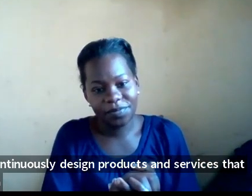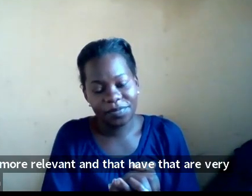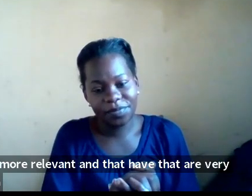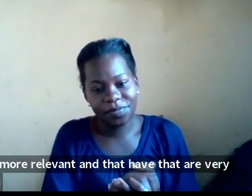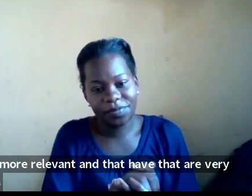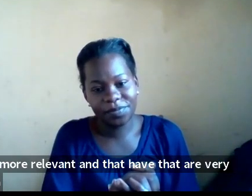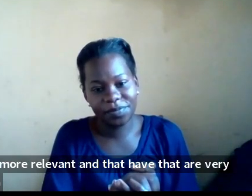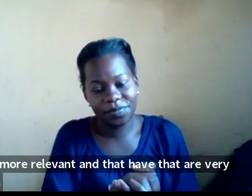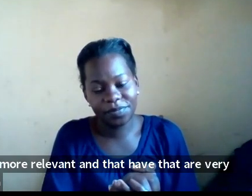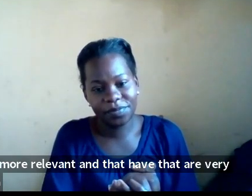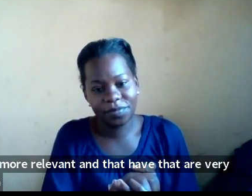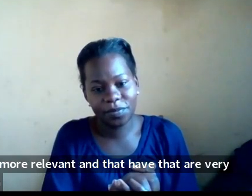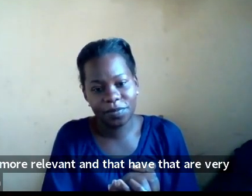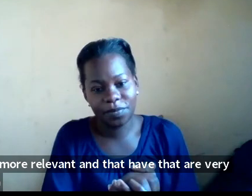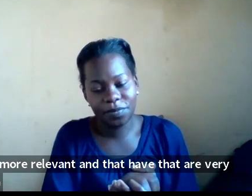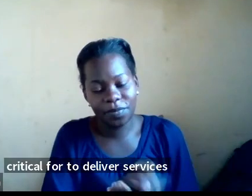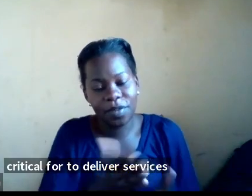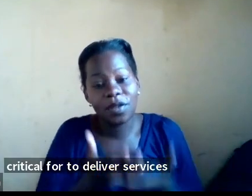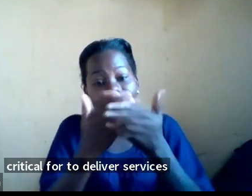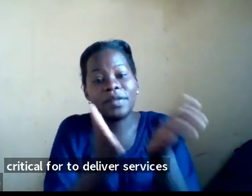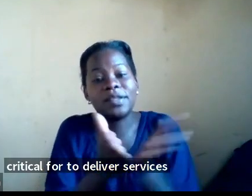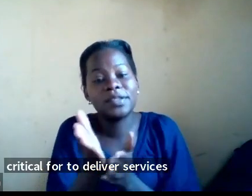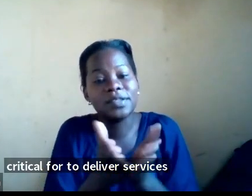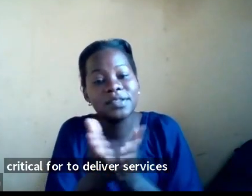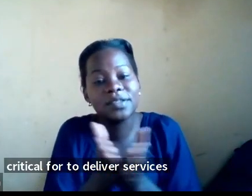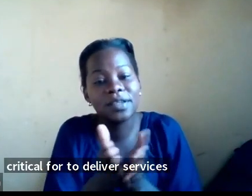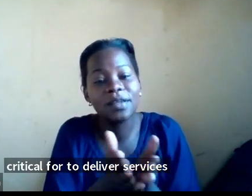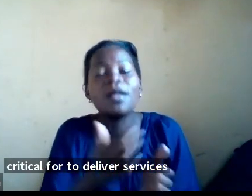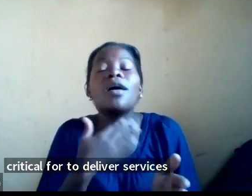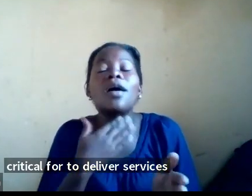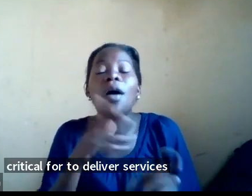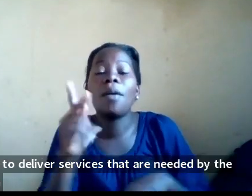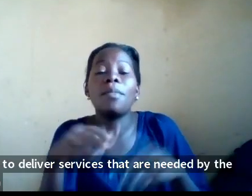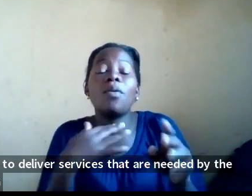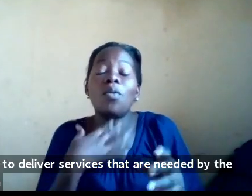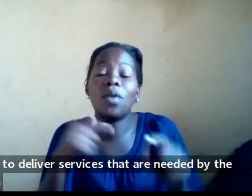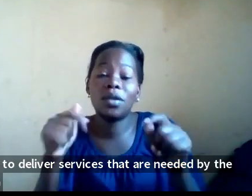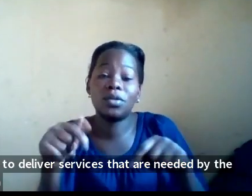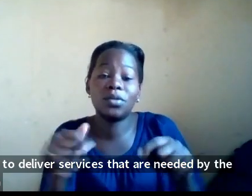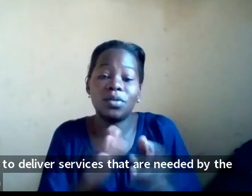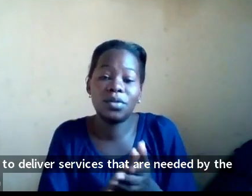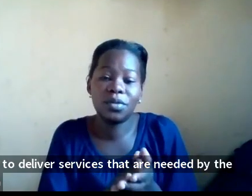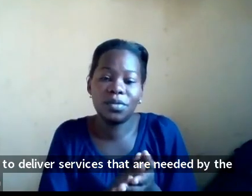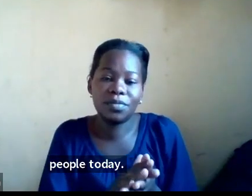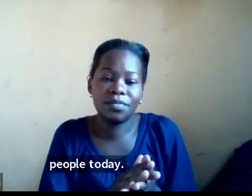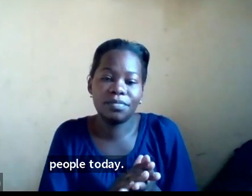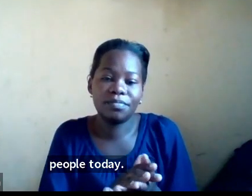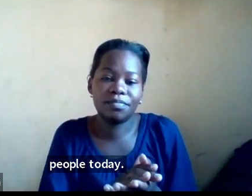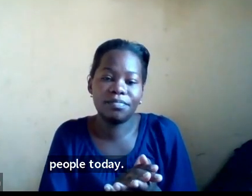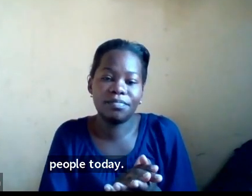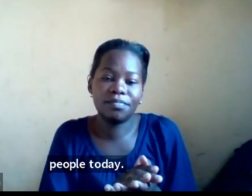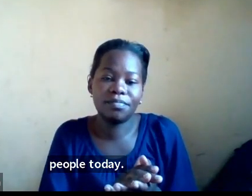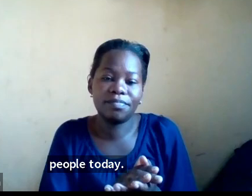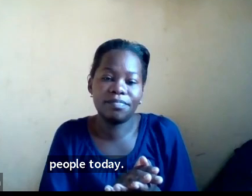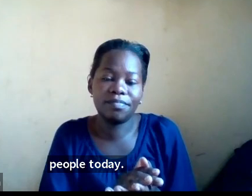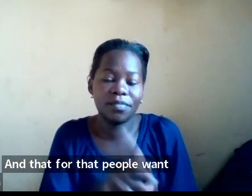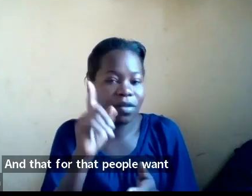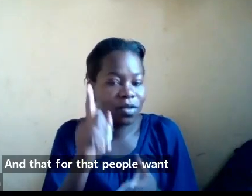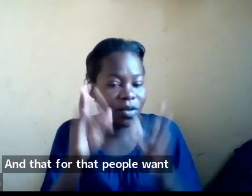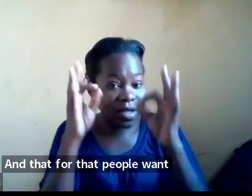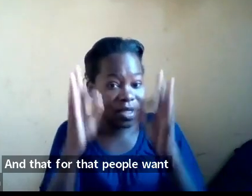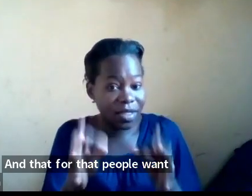deliver services that are needed by the people today and that are for the people. Yeah. One of the things